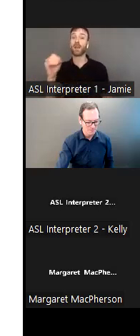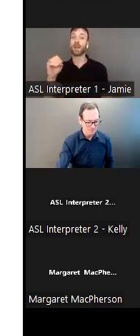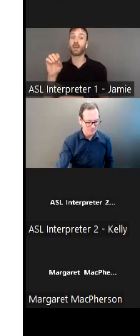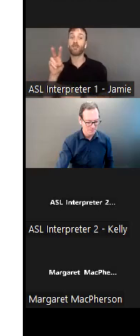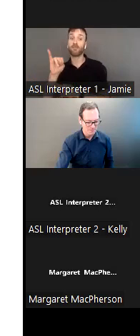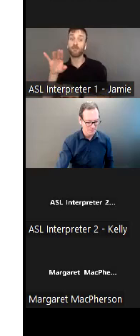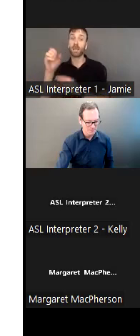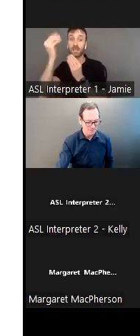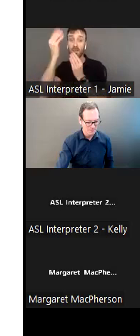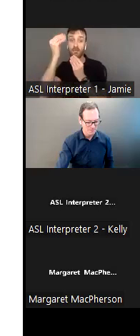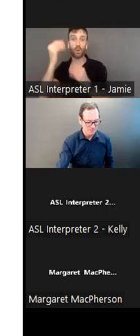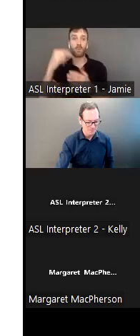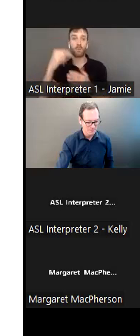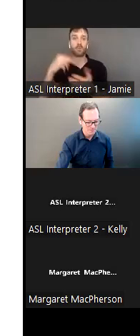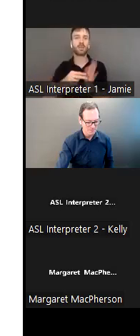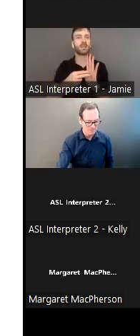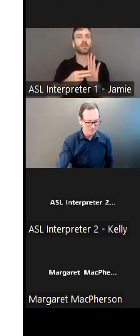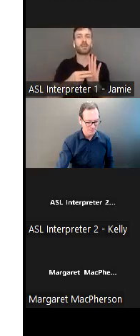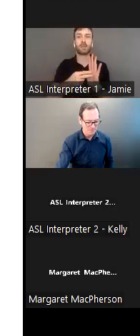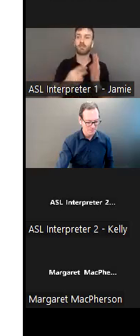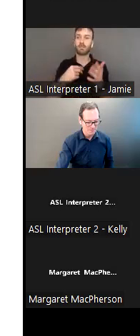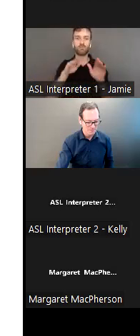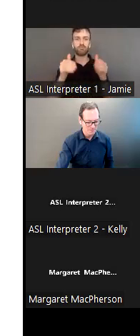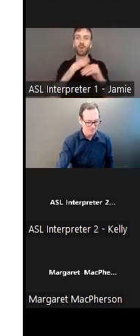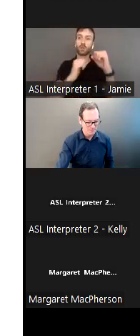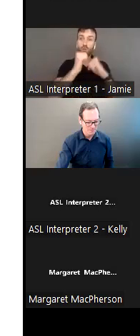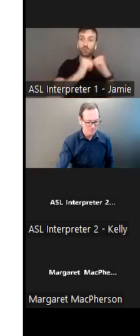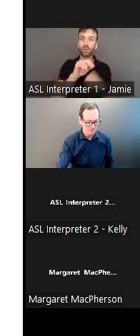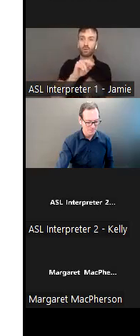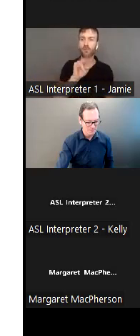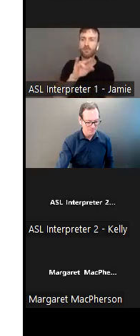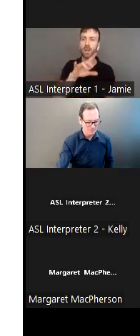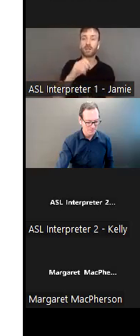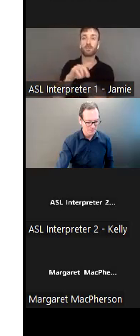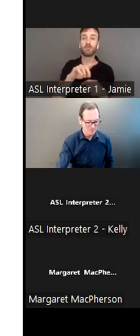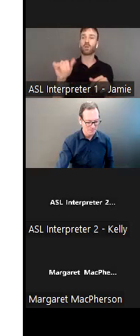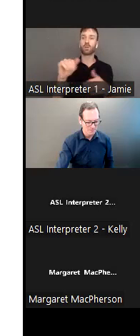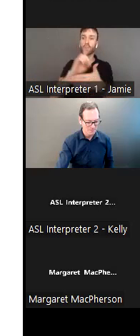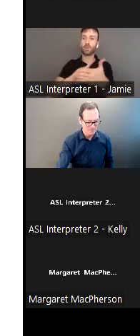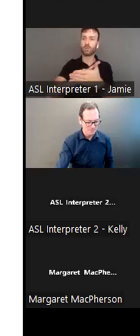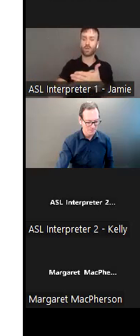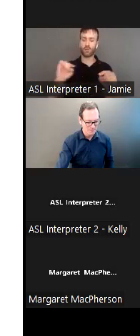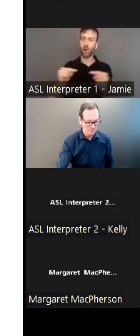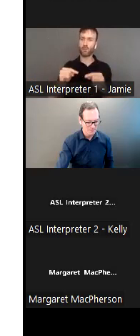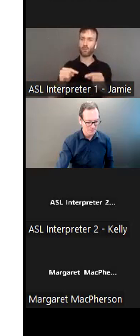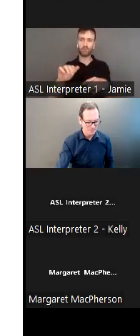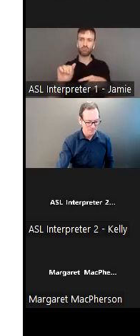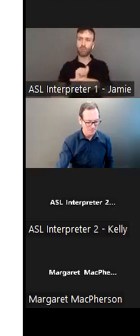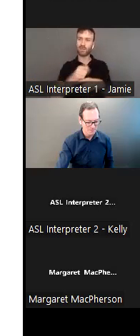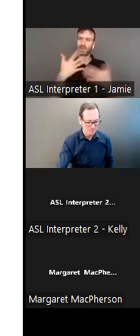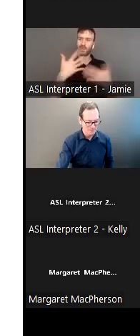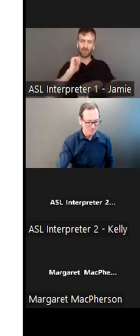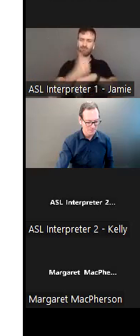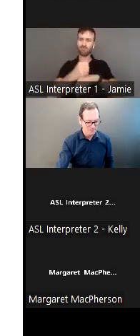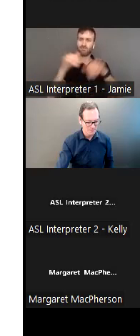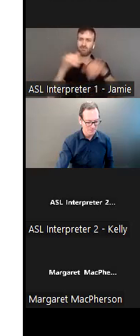harms from these inequities, so structural violence, but also the discrimination and harmful practices that are embedded in systems and